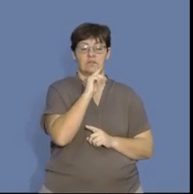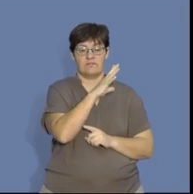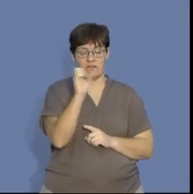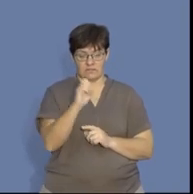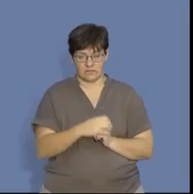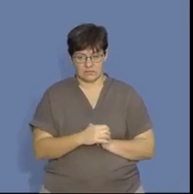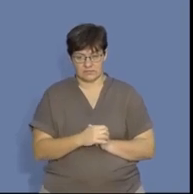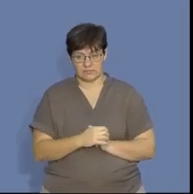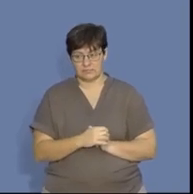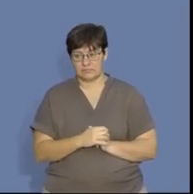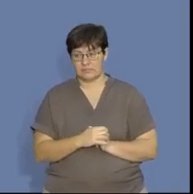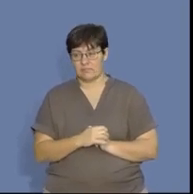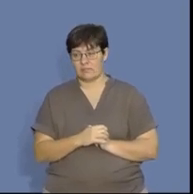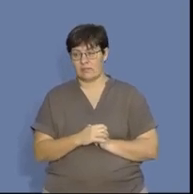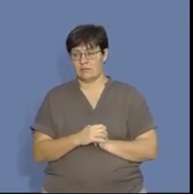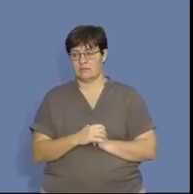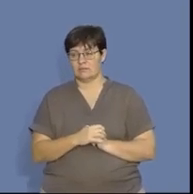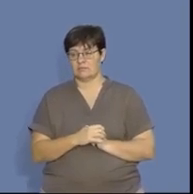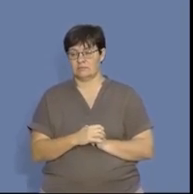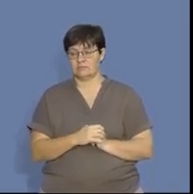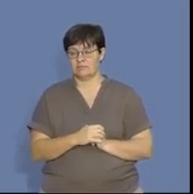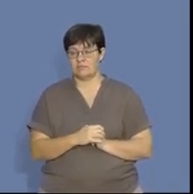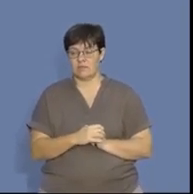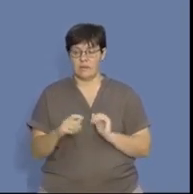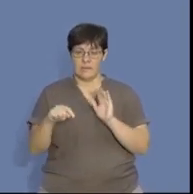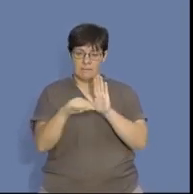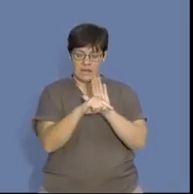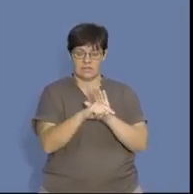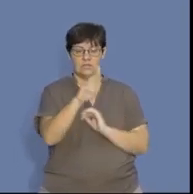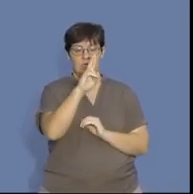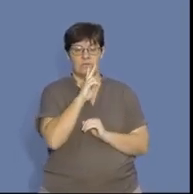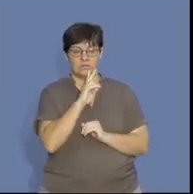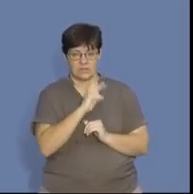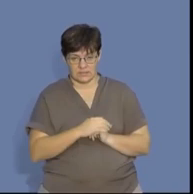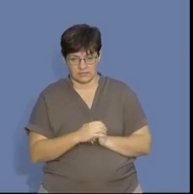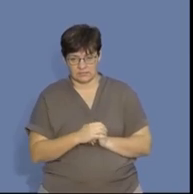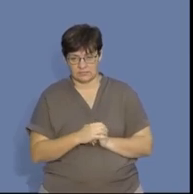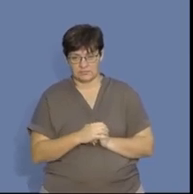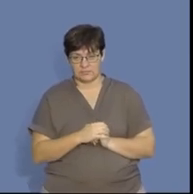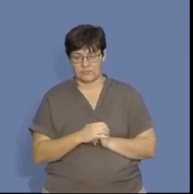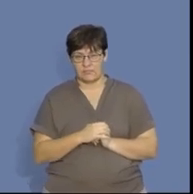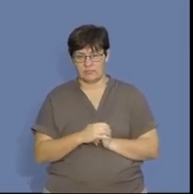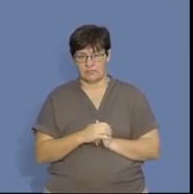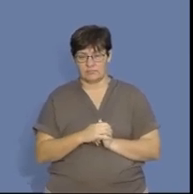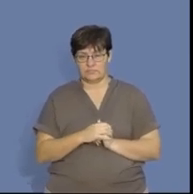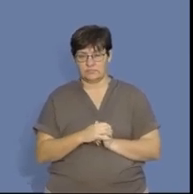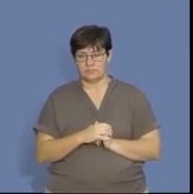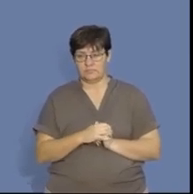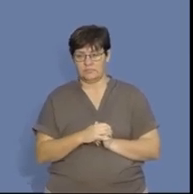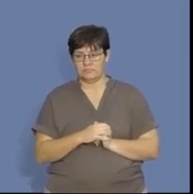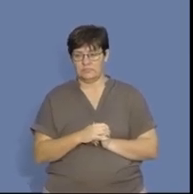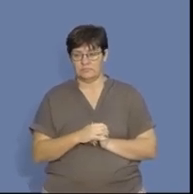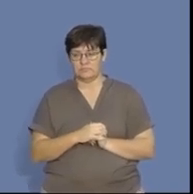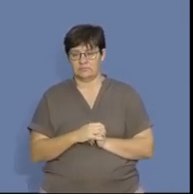quickly check. It was 4,500. So plus 4,500, but we're going to